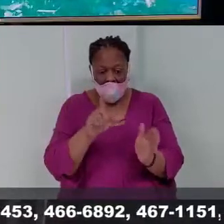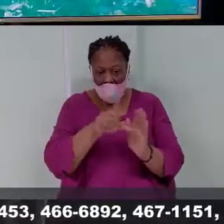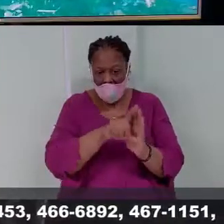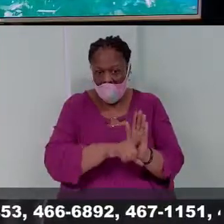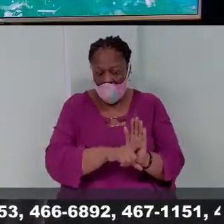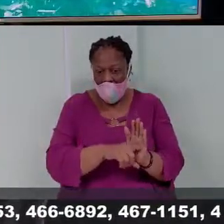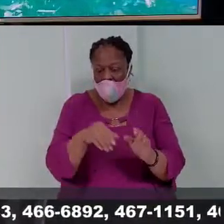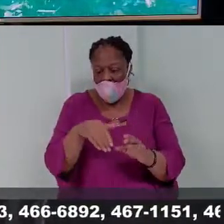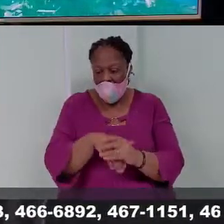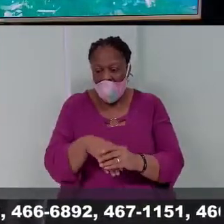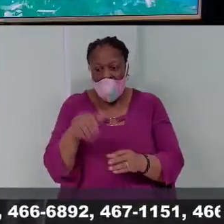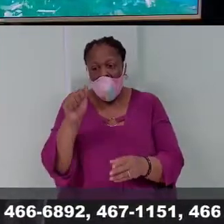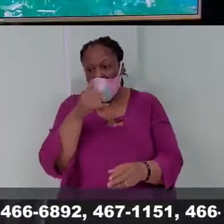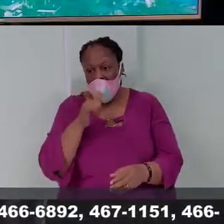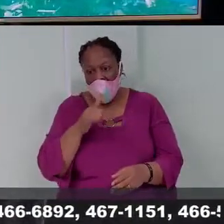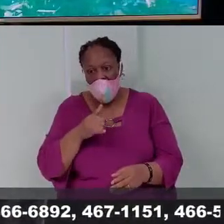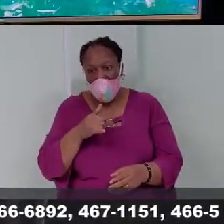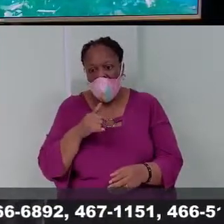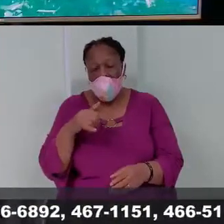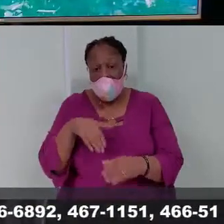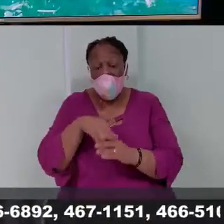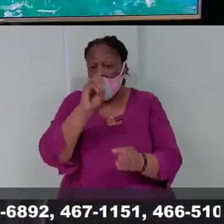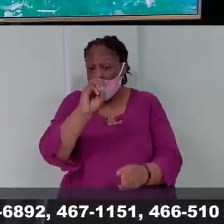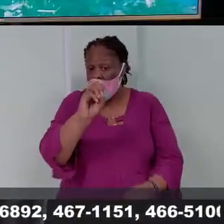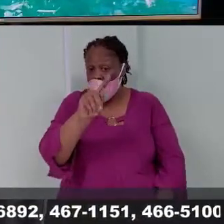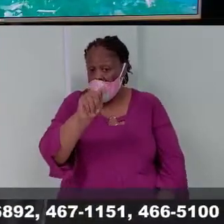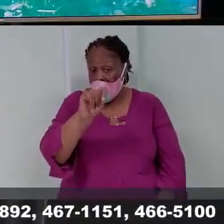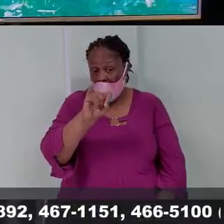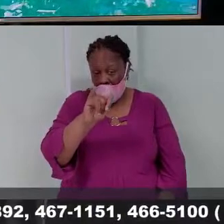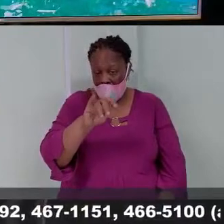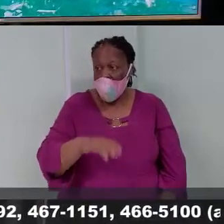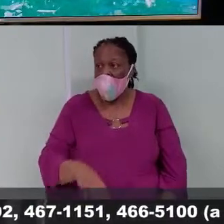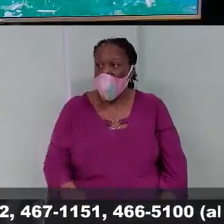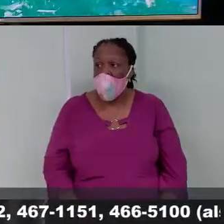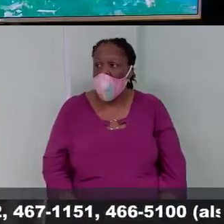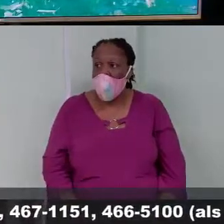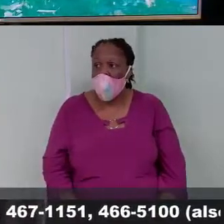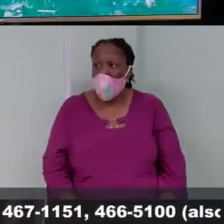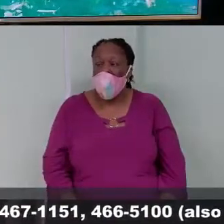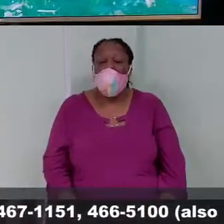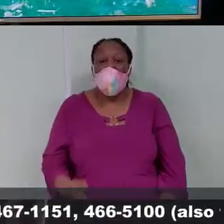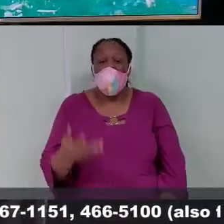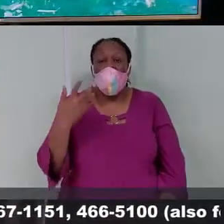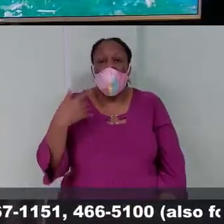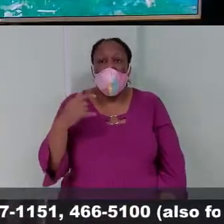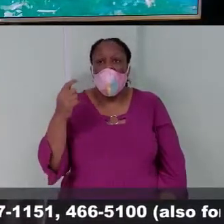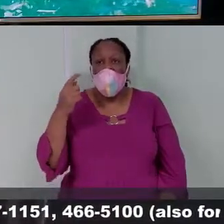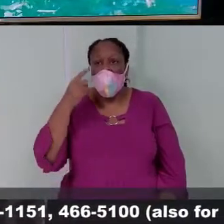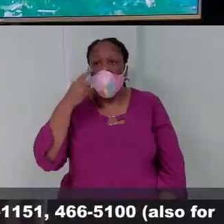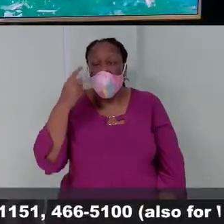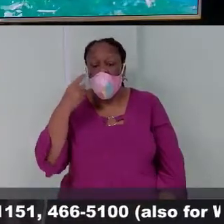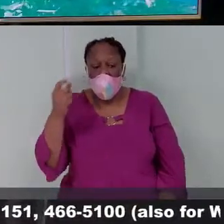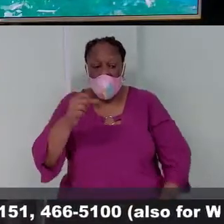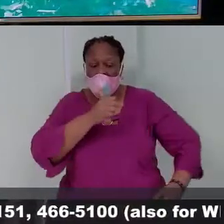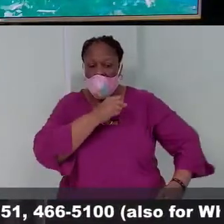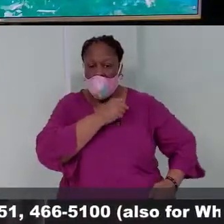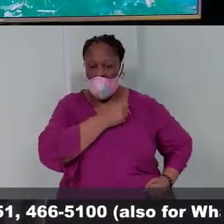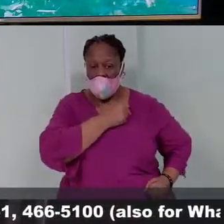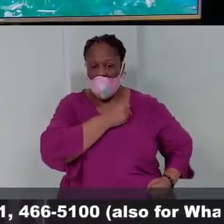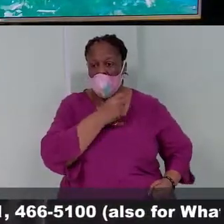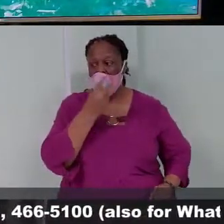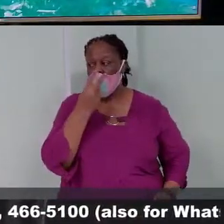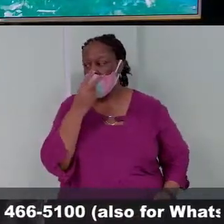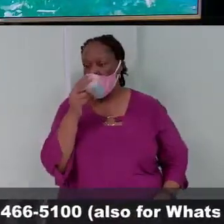alcoholic beverages. The security forces, who are the ones who carry out the security and